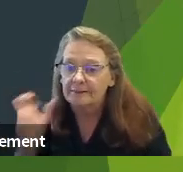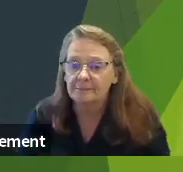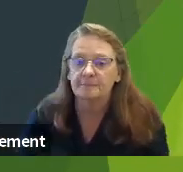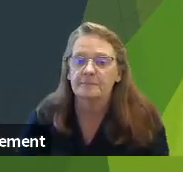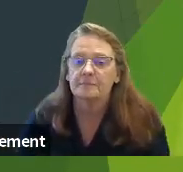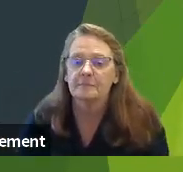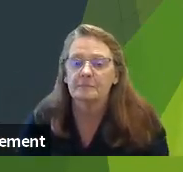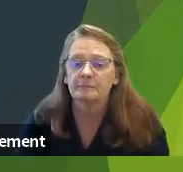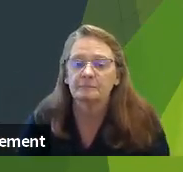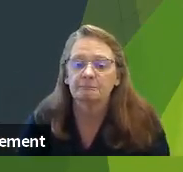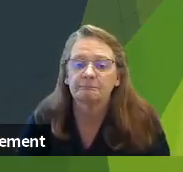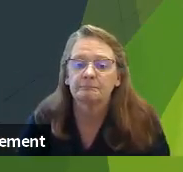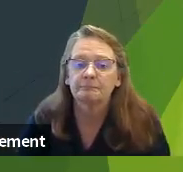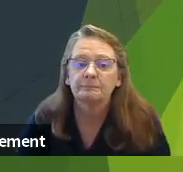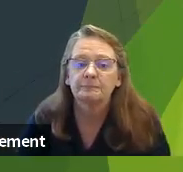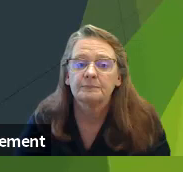coming